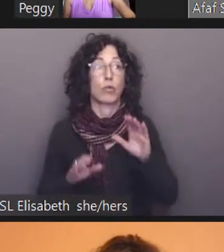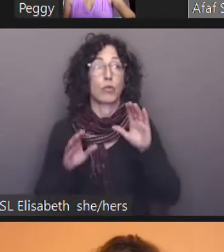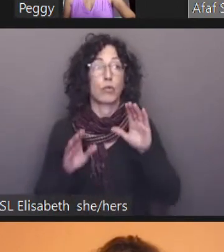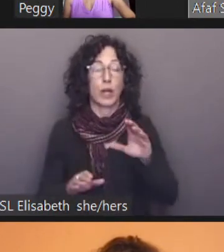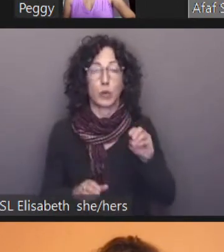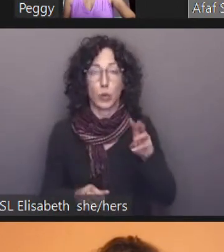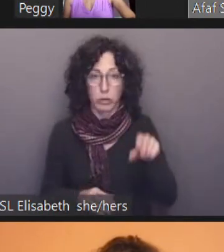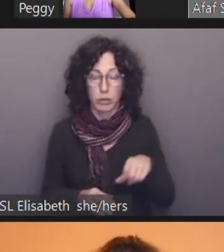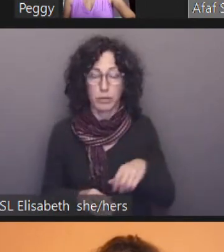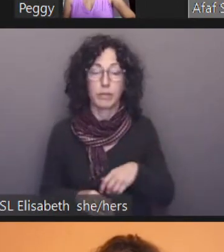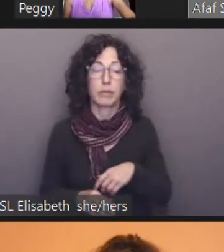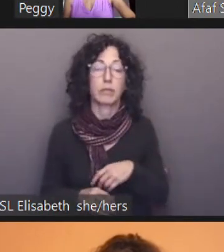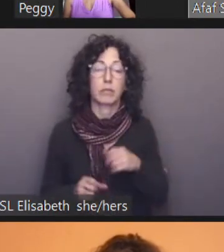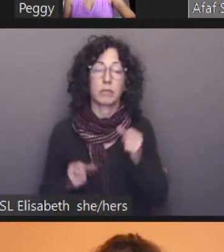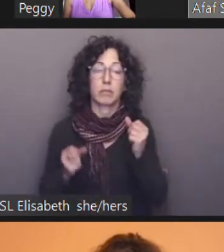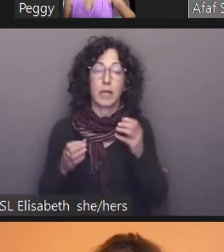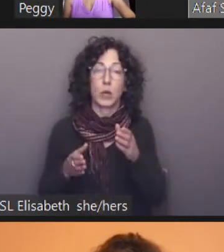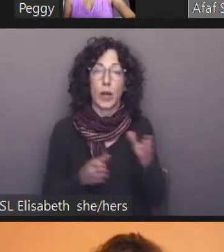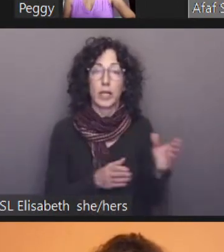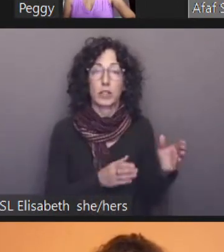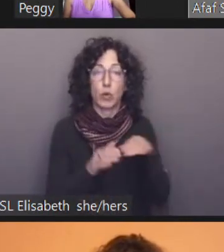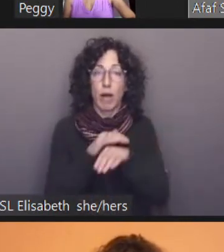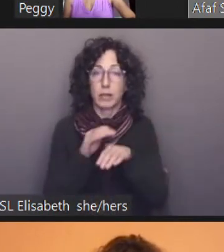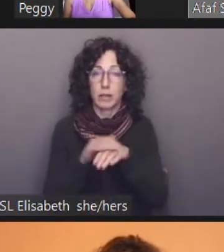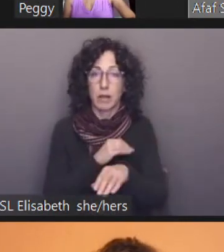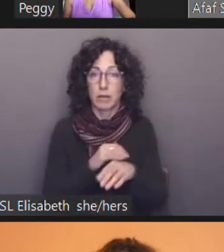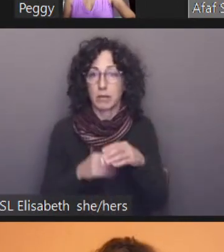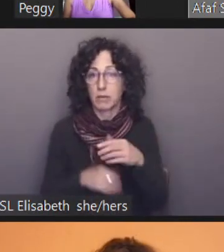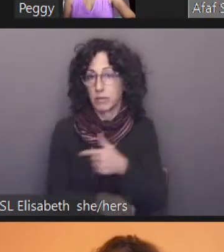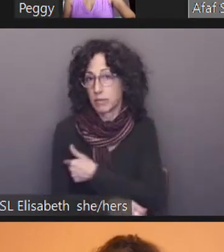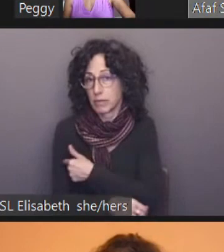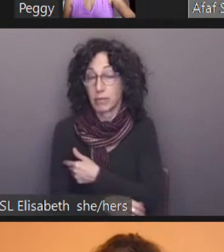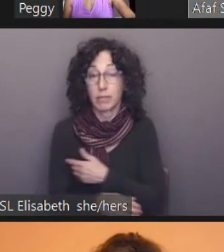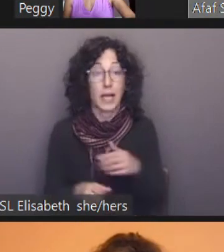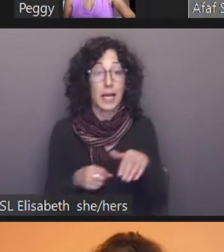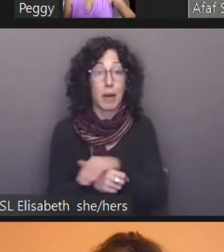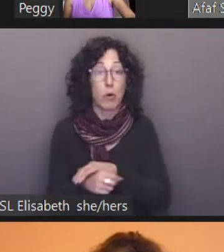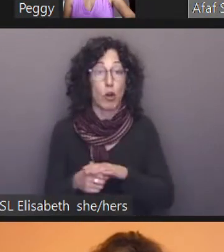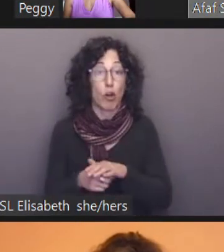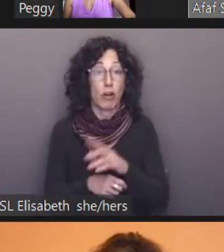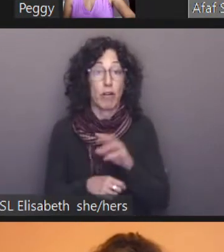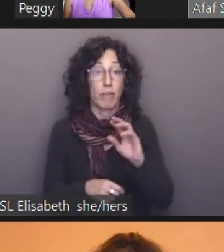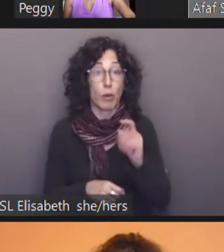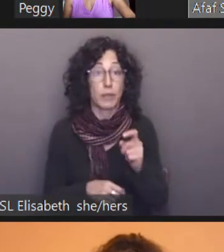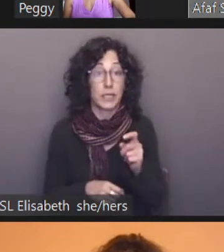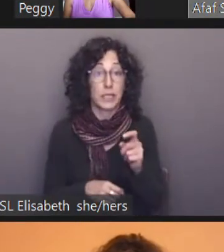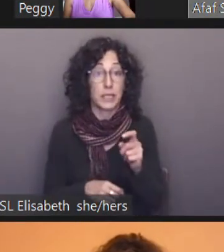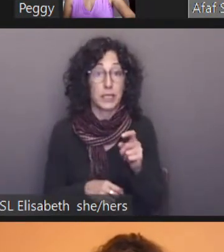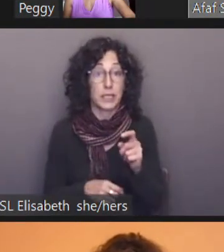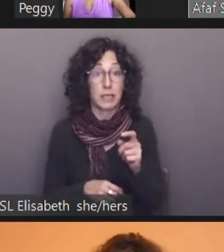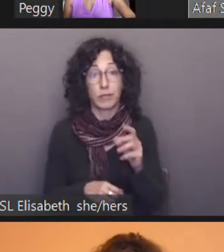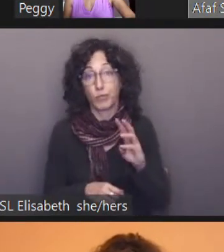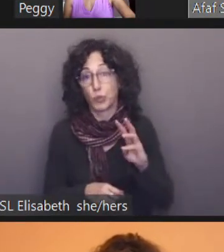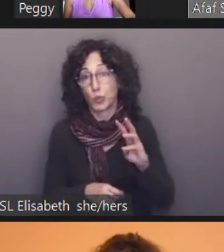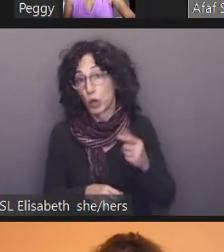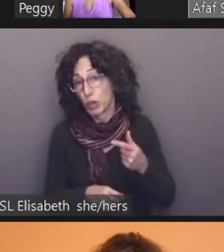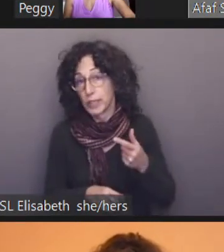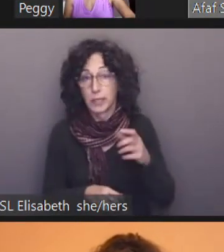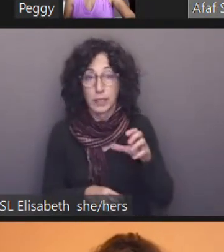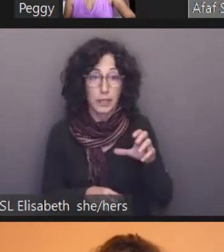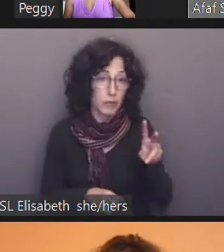ways that you can access a vaccine. Neighborhood pharmacies may have access to be able to provide